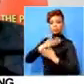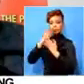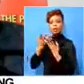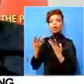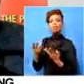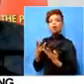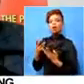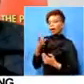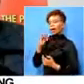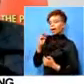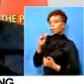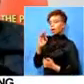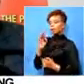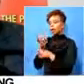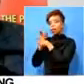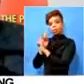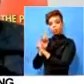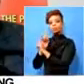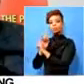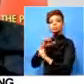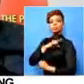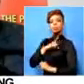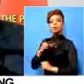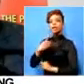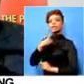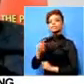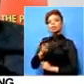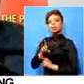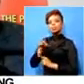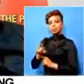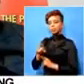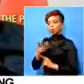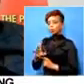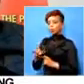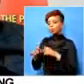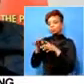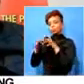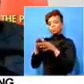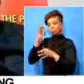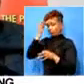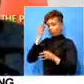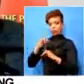that this, in essence, exposes the economy to imperialist interests. Please explain that further.